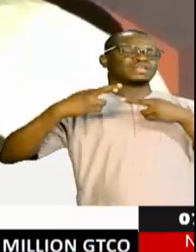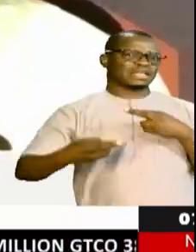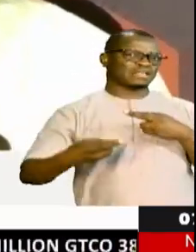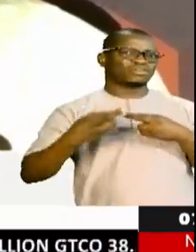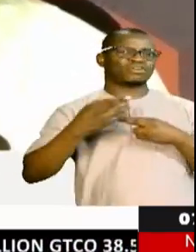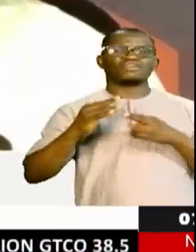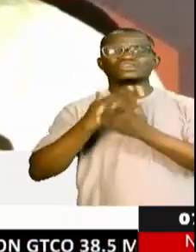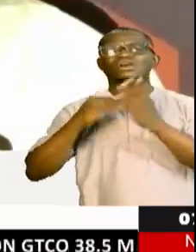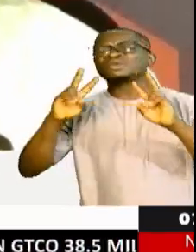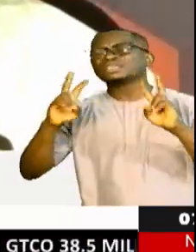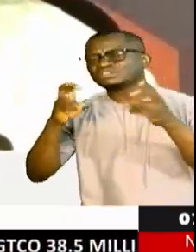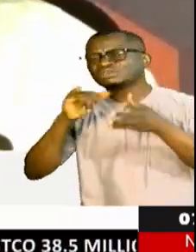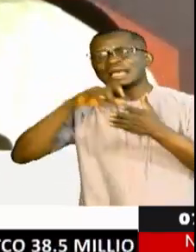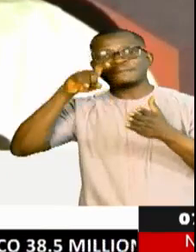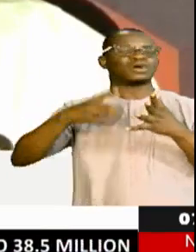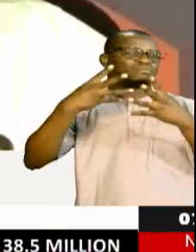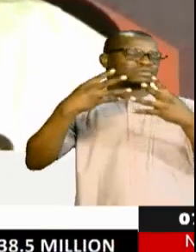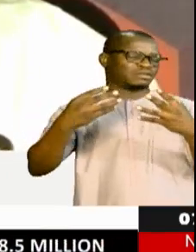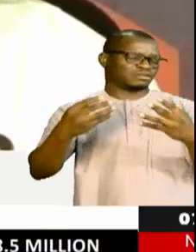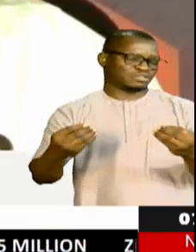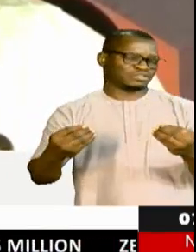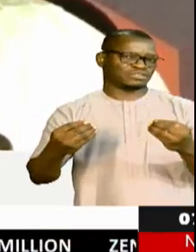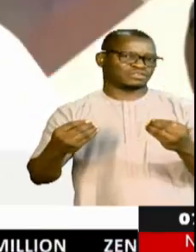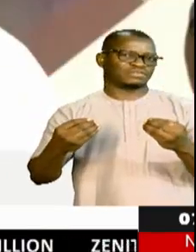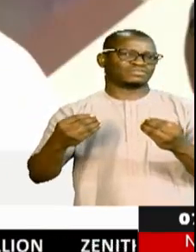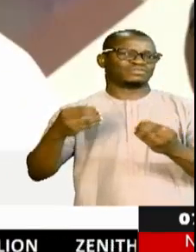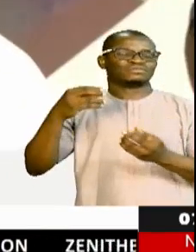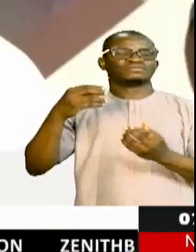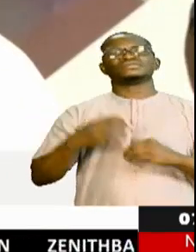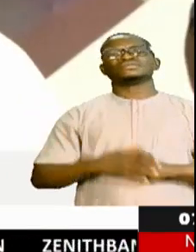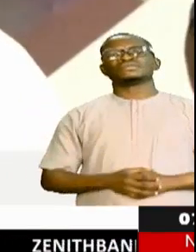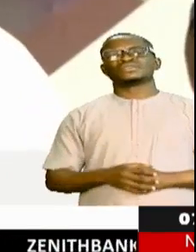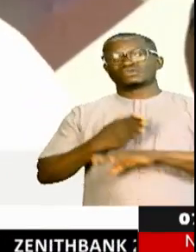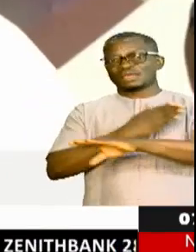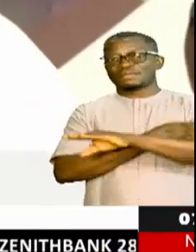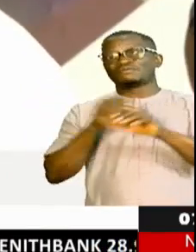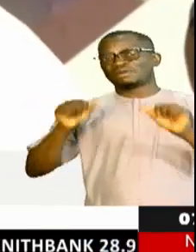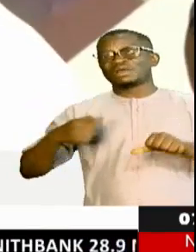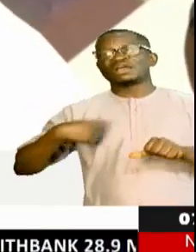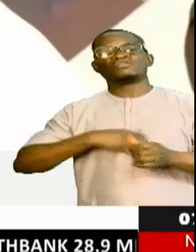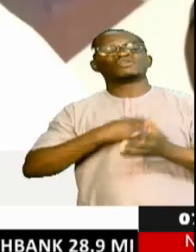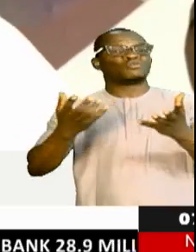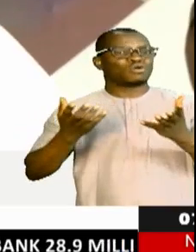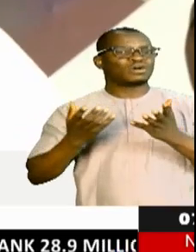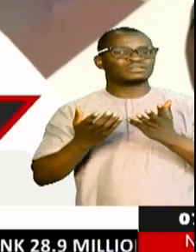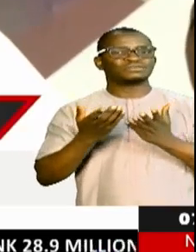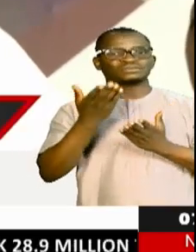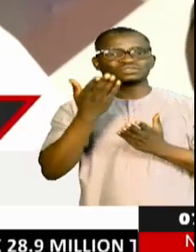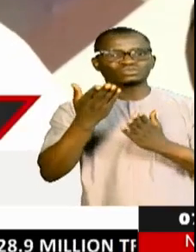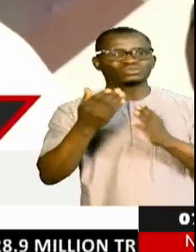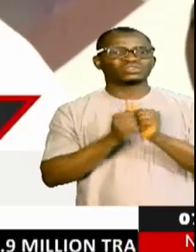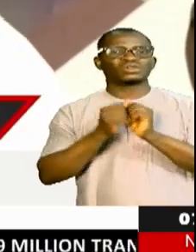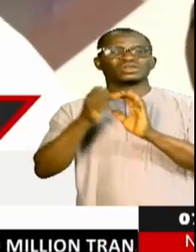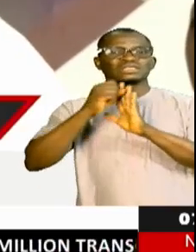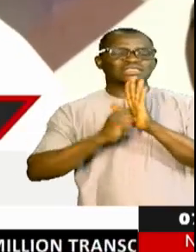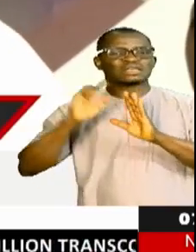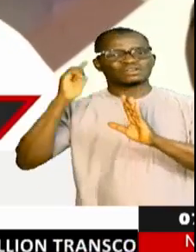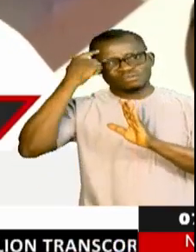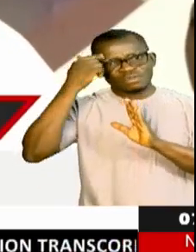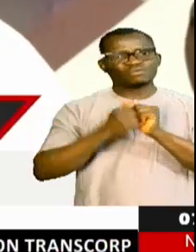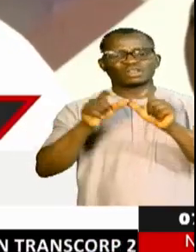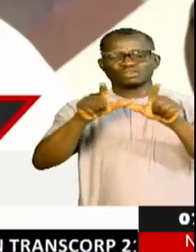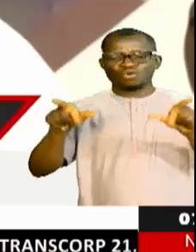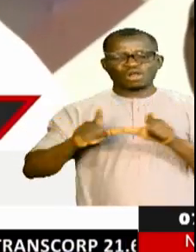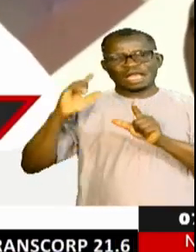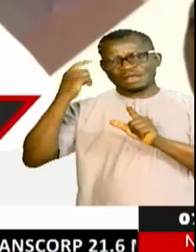or issues that need to be addressed to improve performance. We want you to hold us and your state governments and local governments